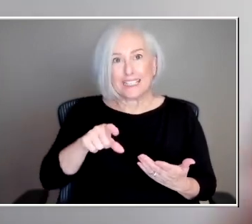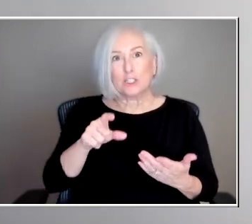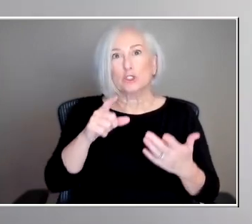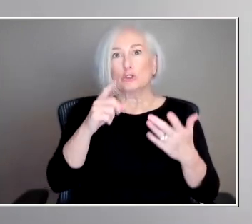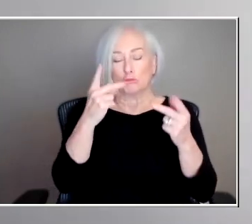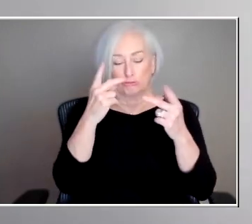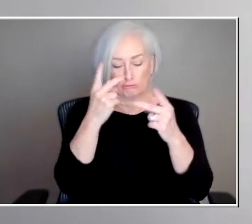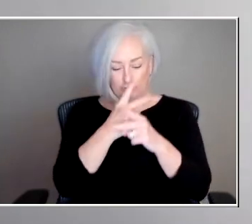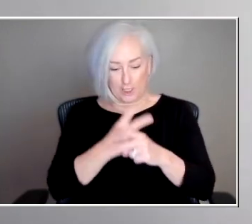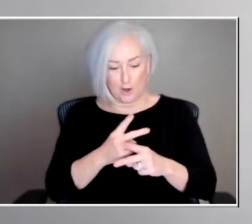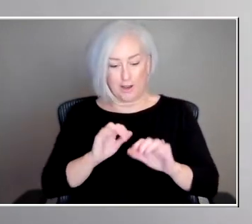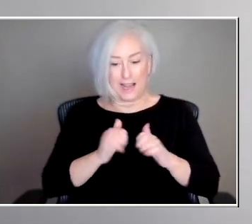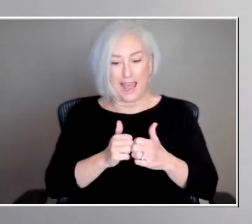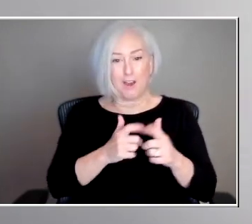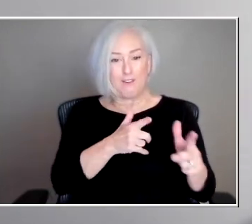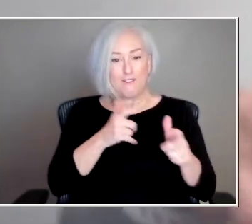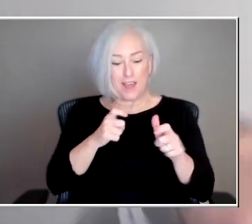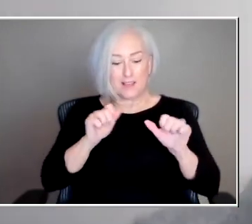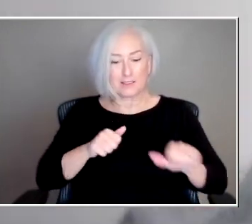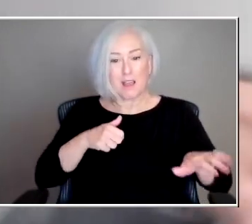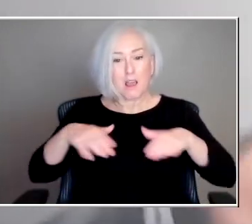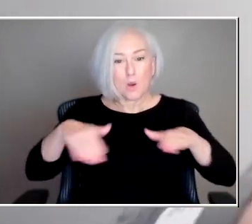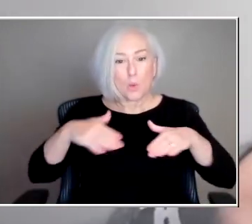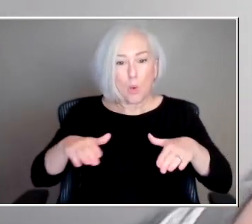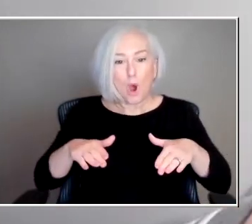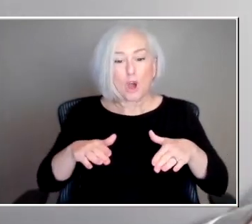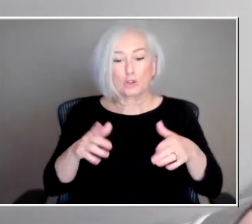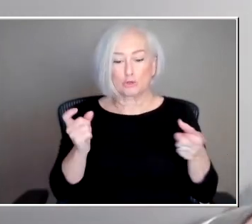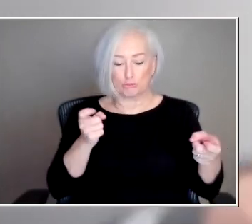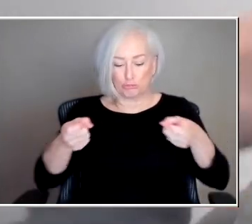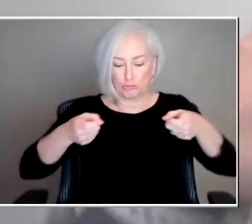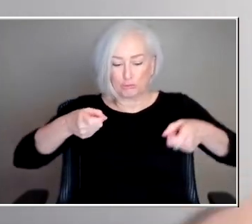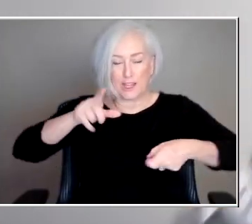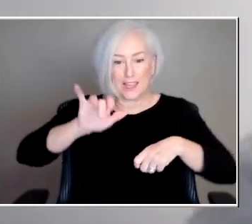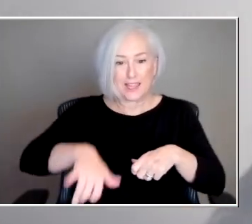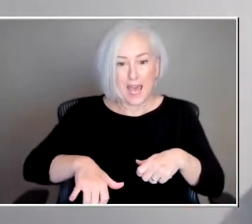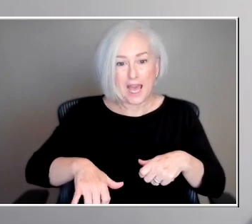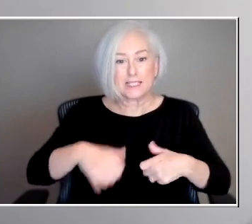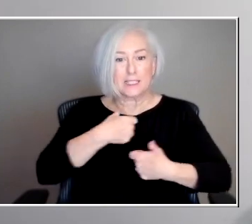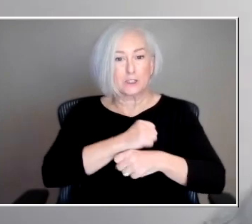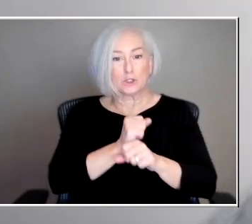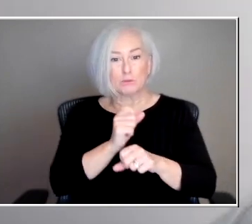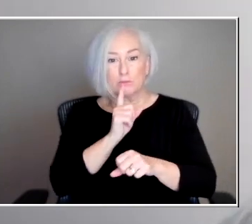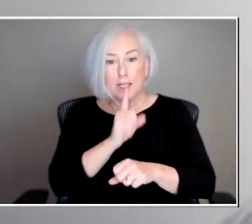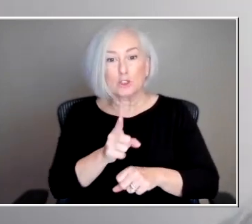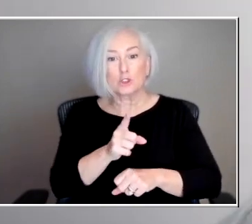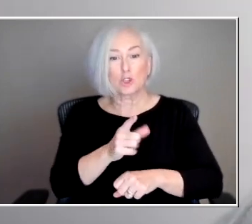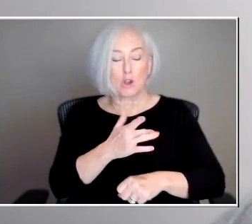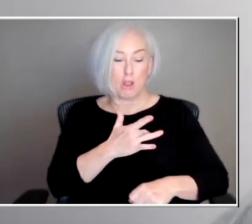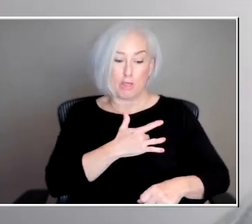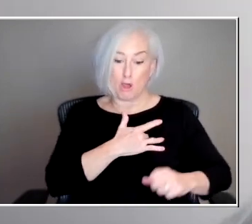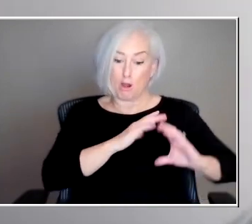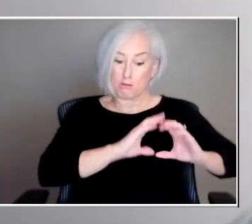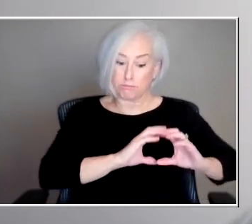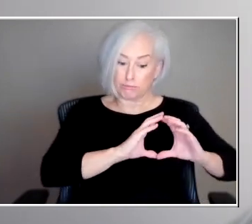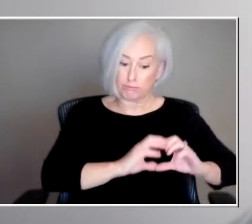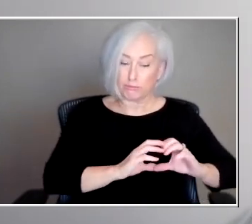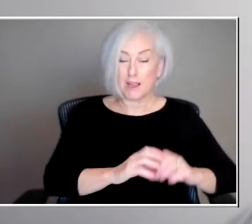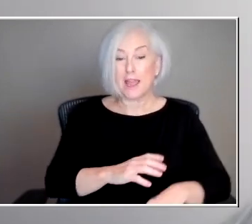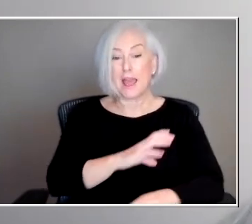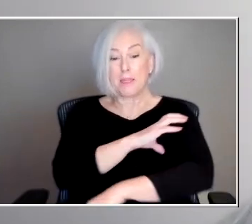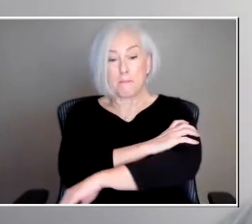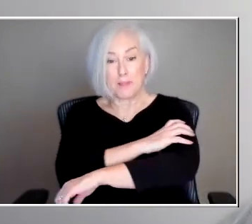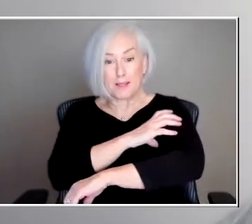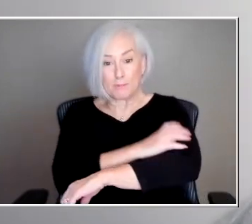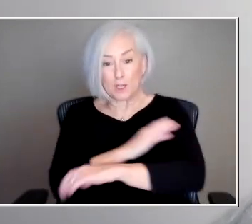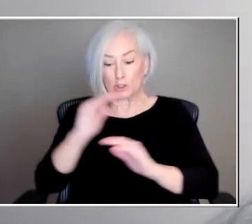taking breaks to allow my heart rate and blood pressure to kind of equalize a little bit before I keep going. I've been able to get back into